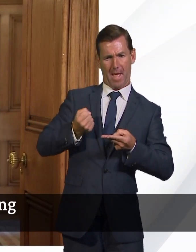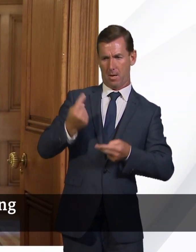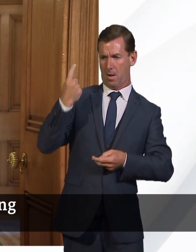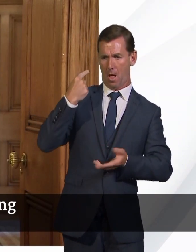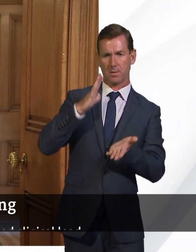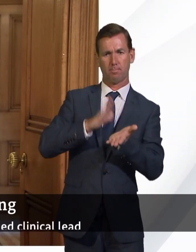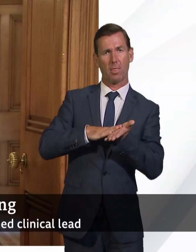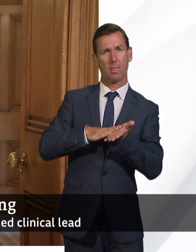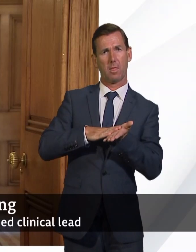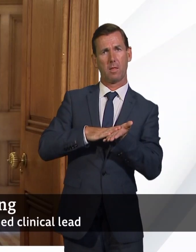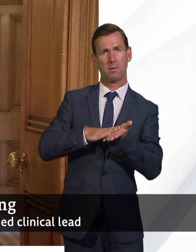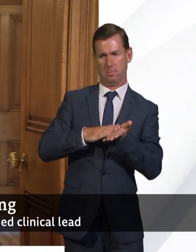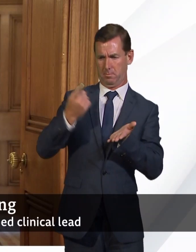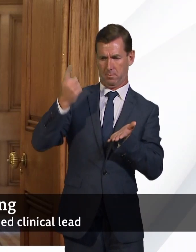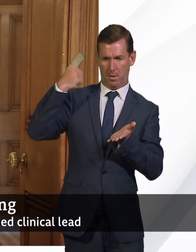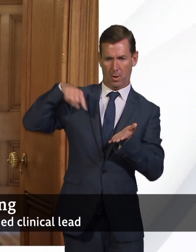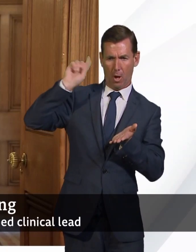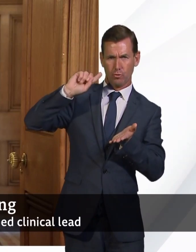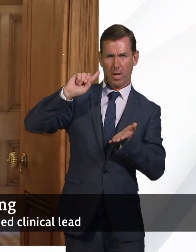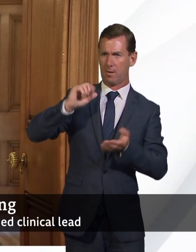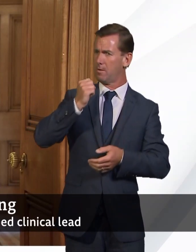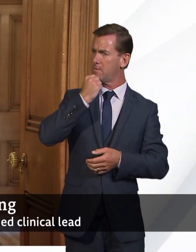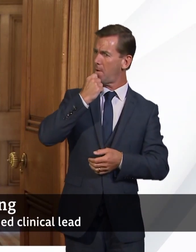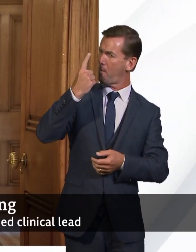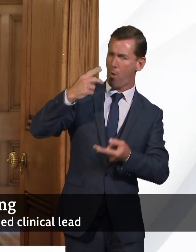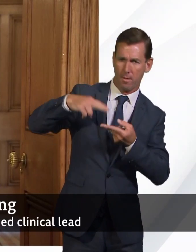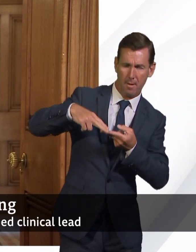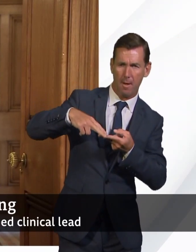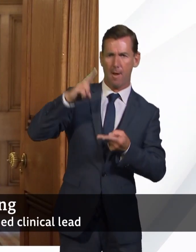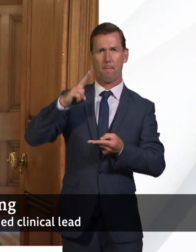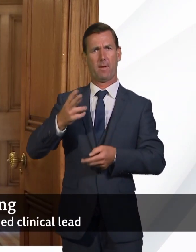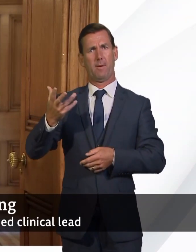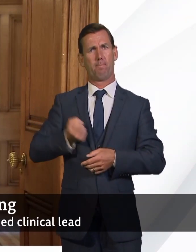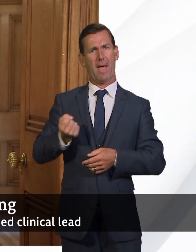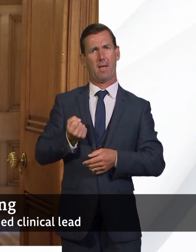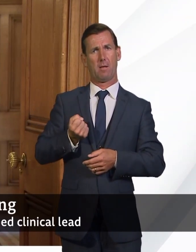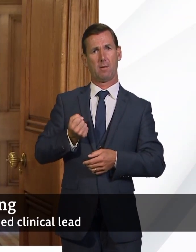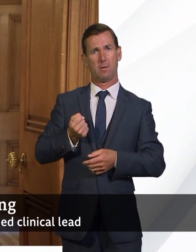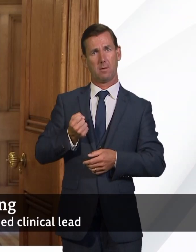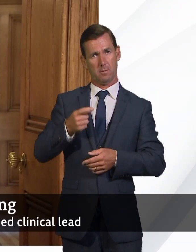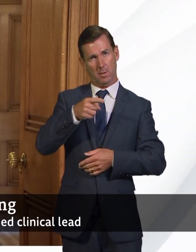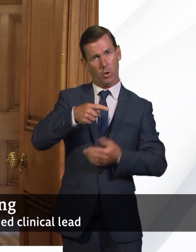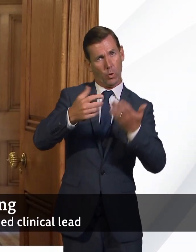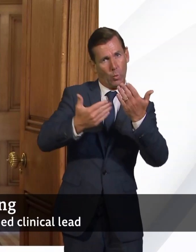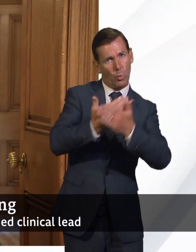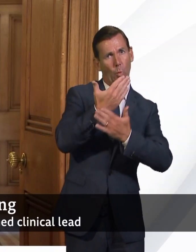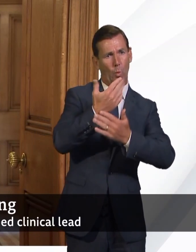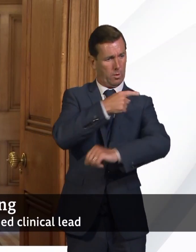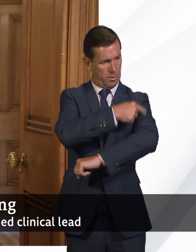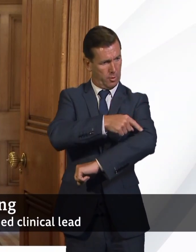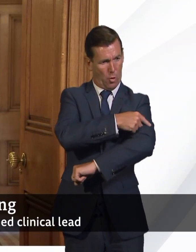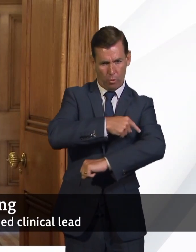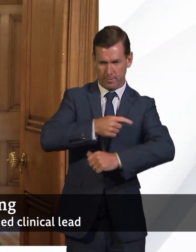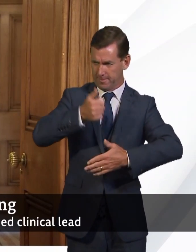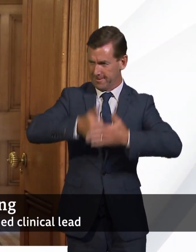last year we had the fastest rise, the biggest rise in the pay, especially for for nurses when